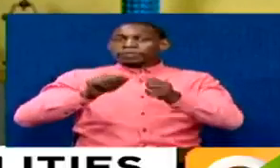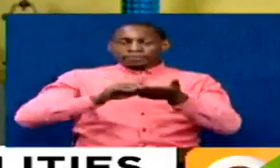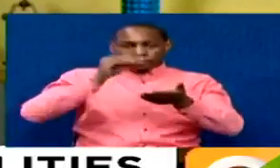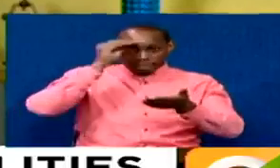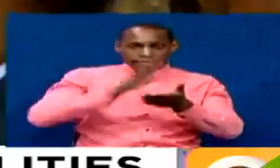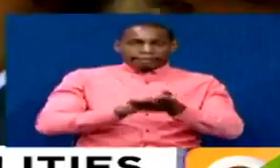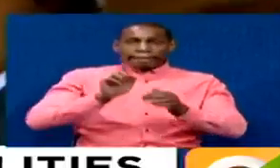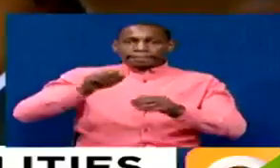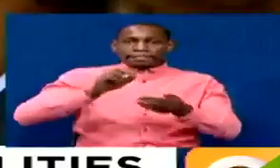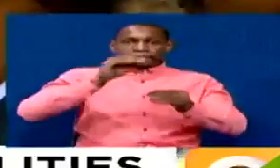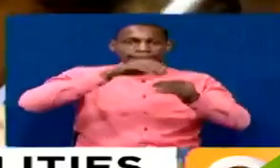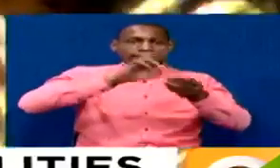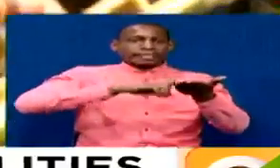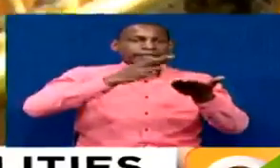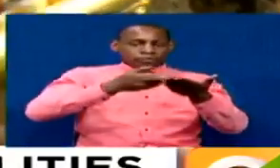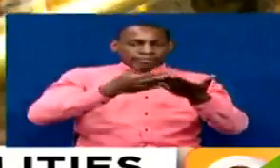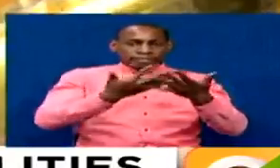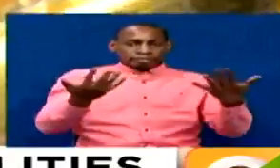learning resources.